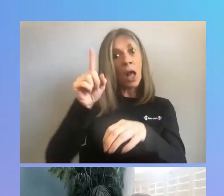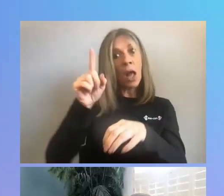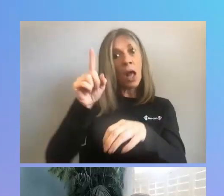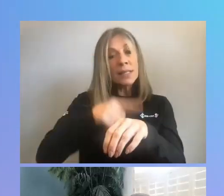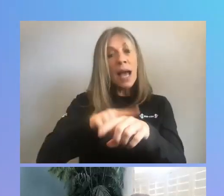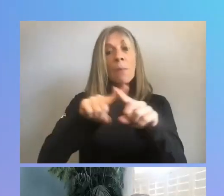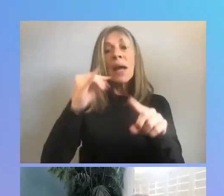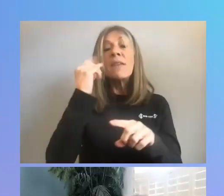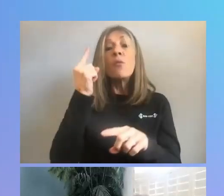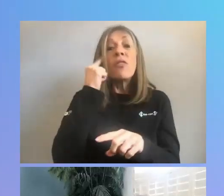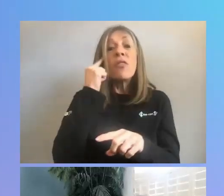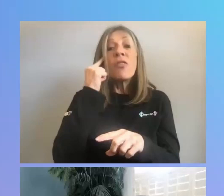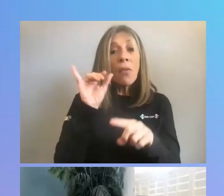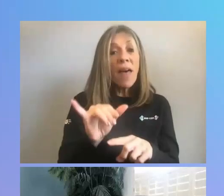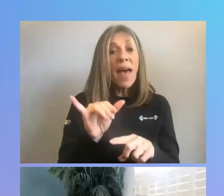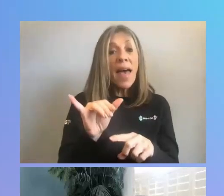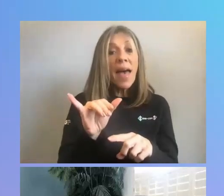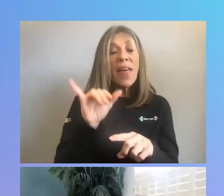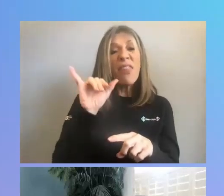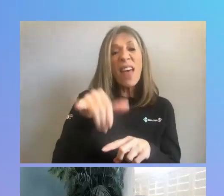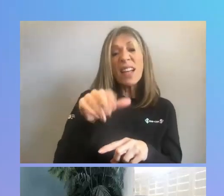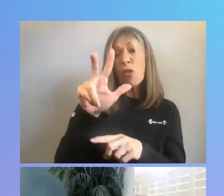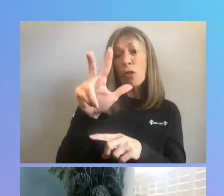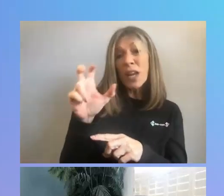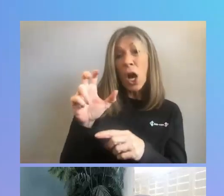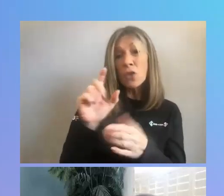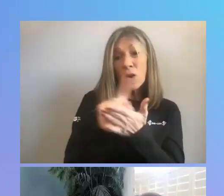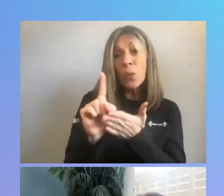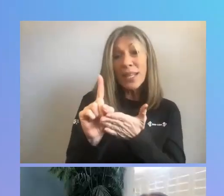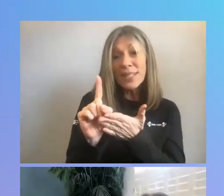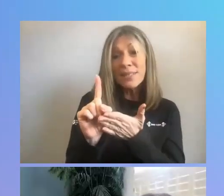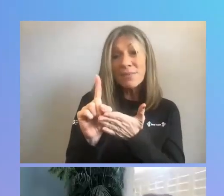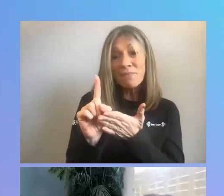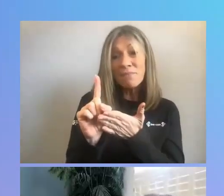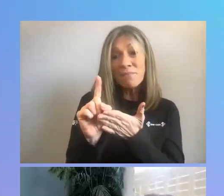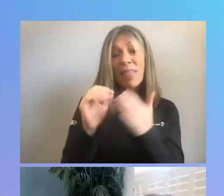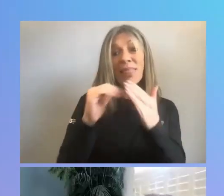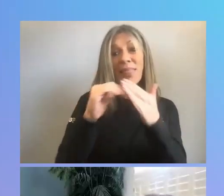about that, that's 300 weeks, less.